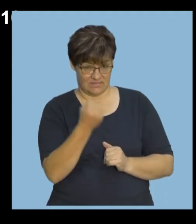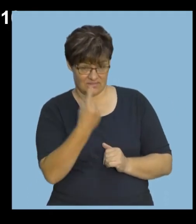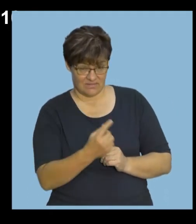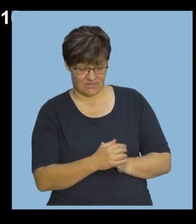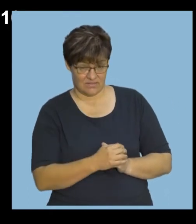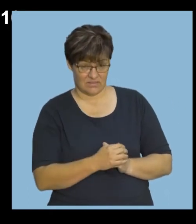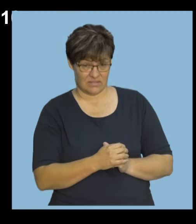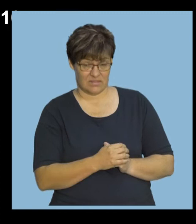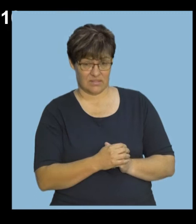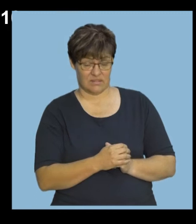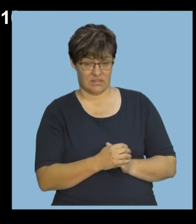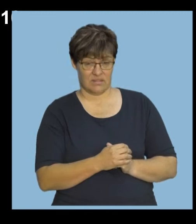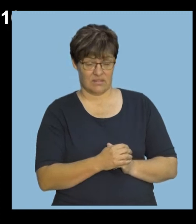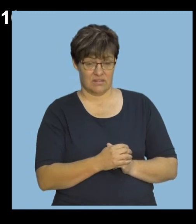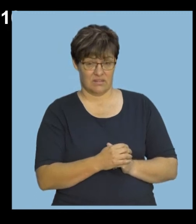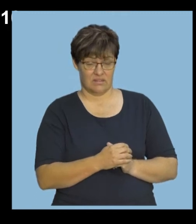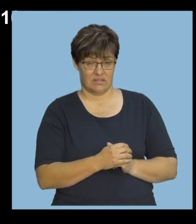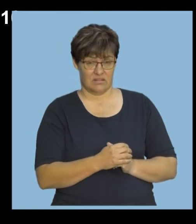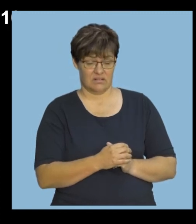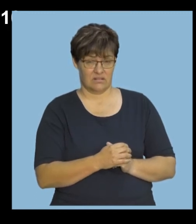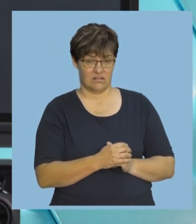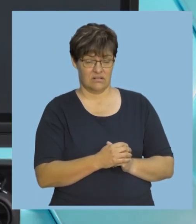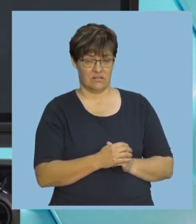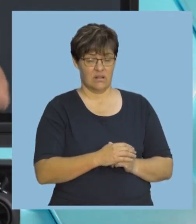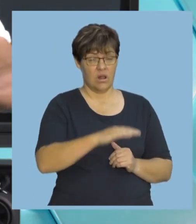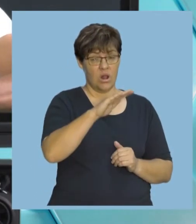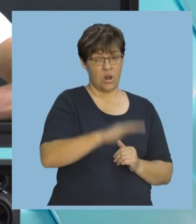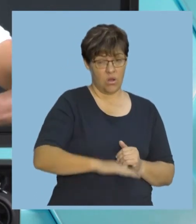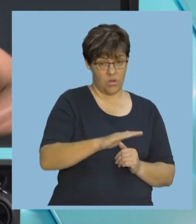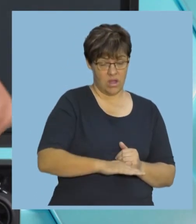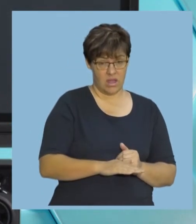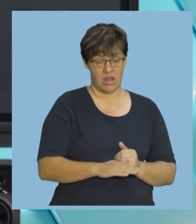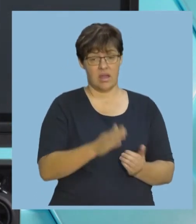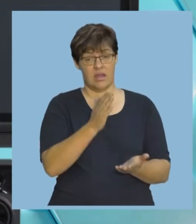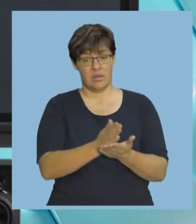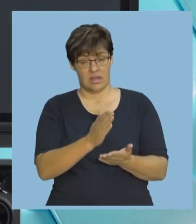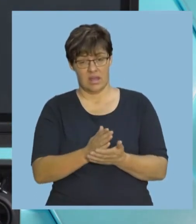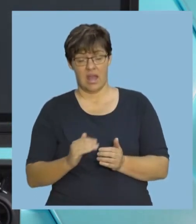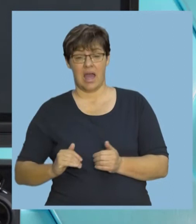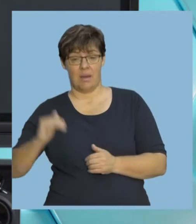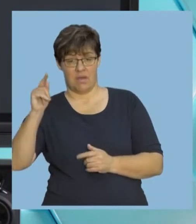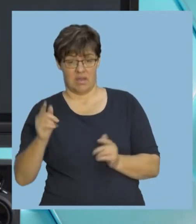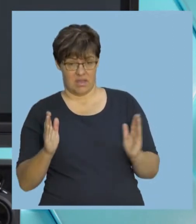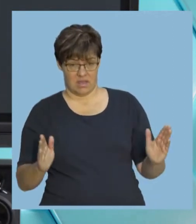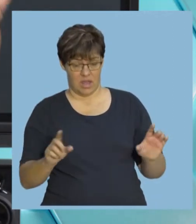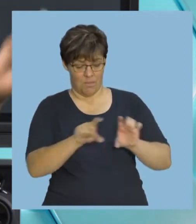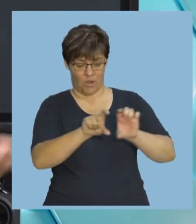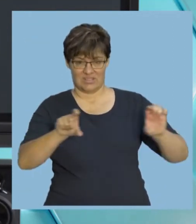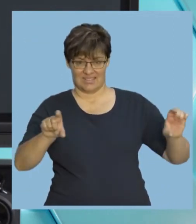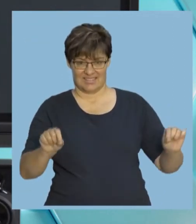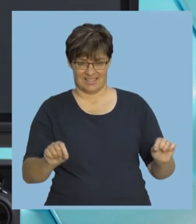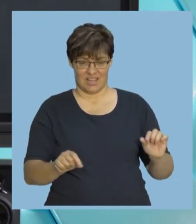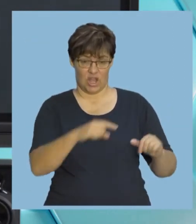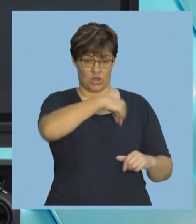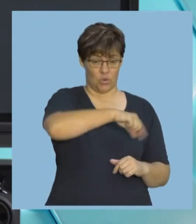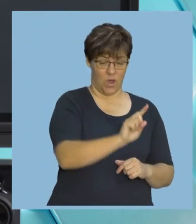Are we together? So lower quartile, median, upper quartile forms the